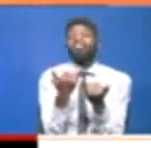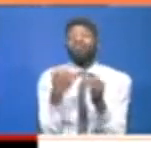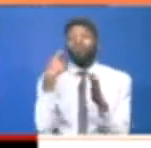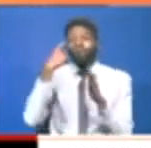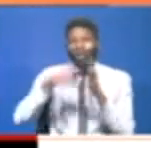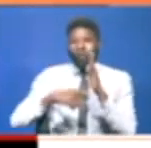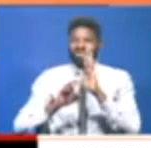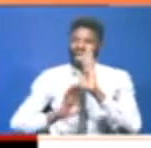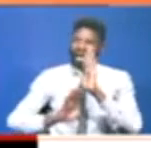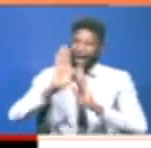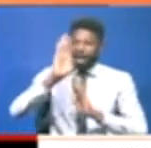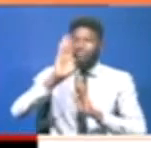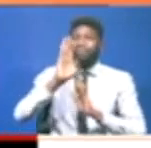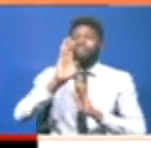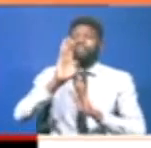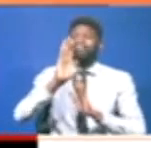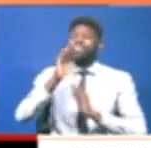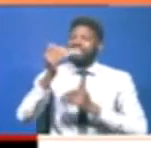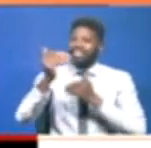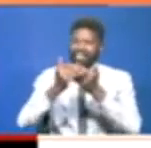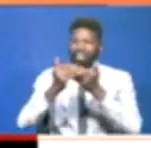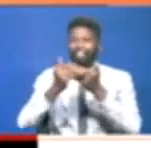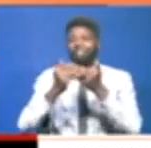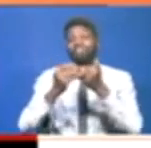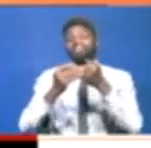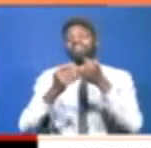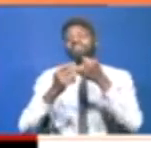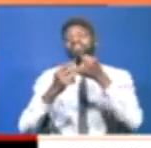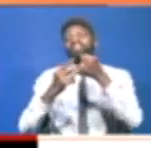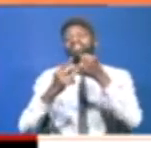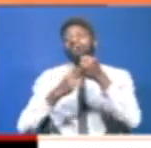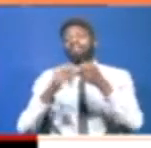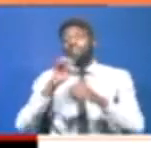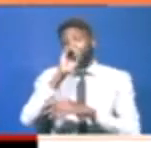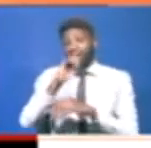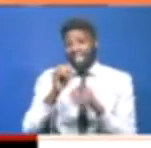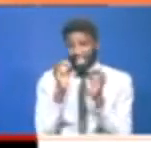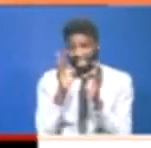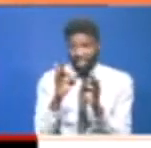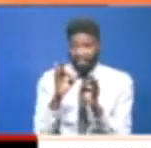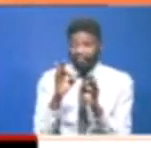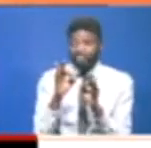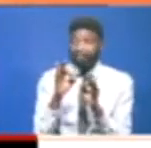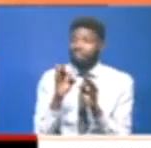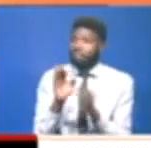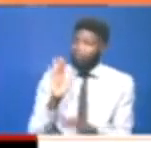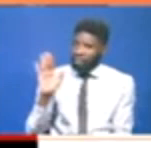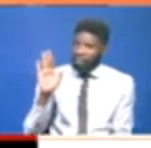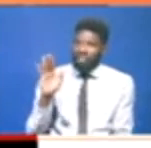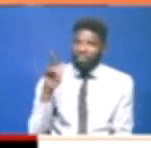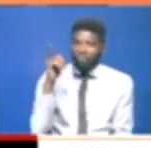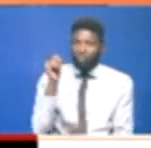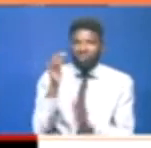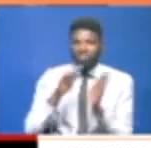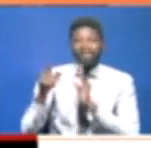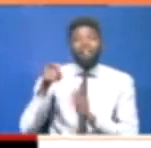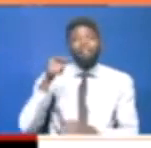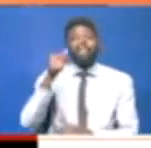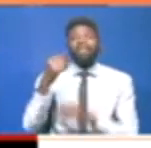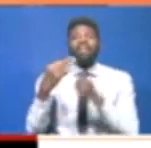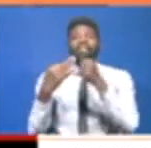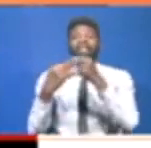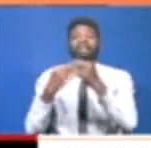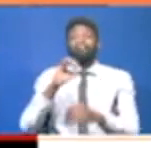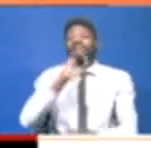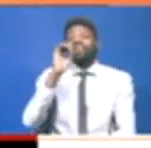your returns, if your pension manager is paying you, let's say, 8%, then when you deduct